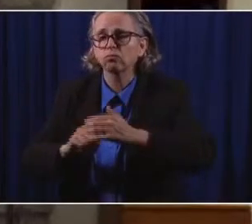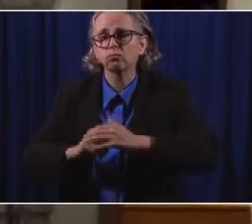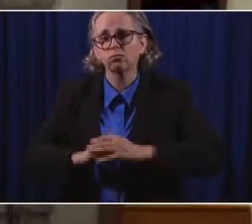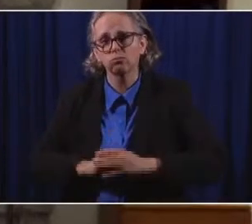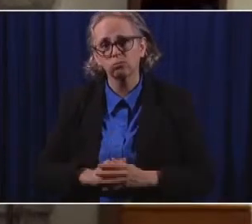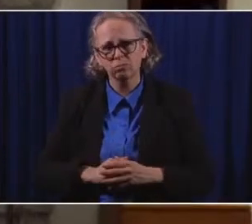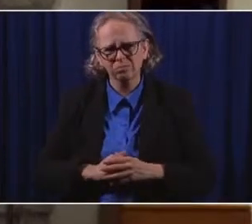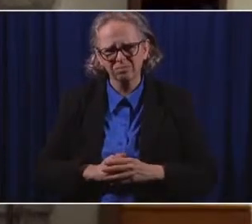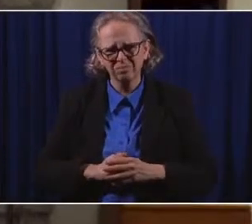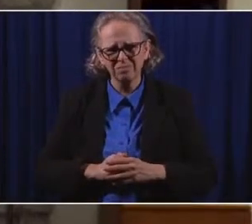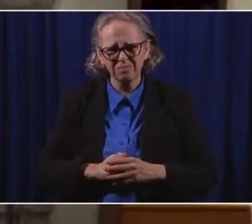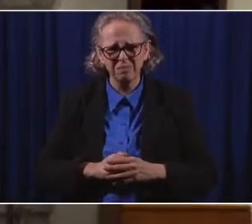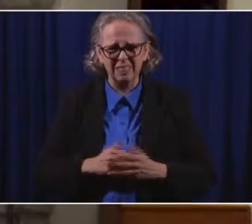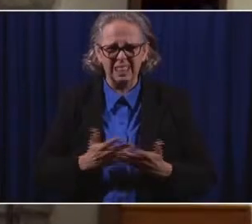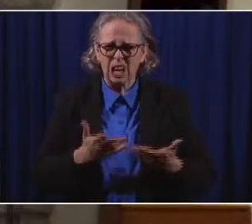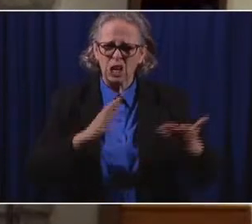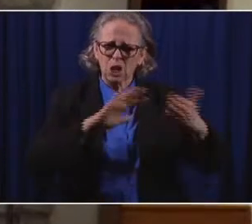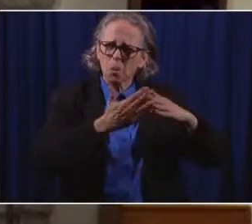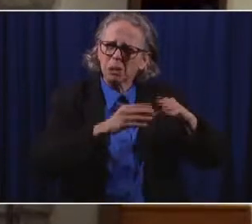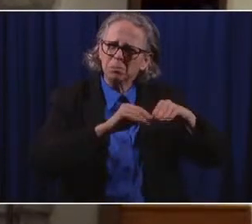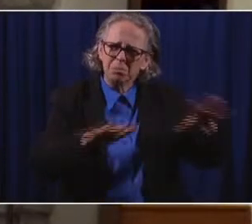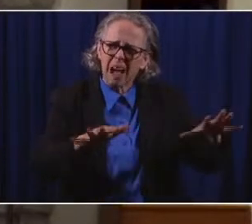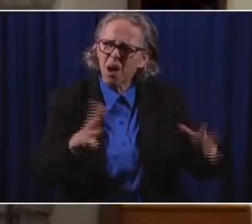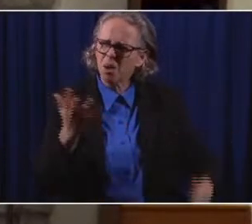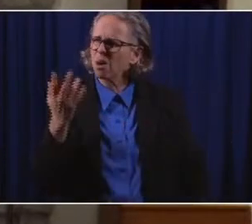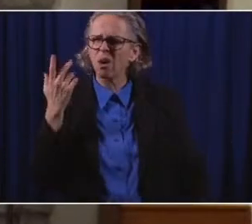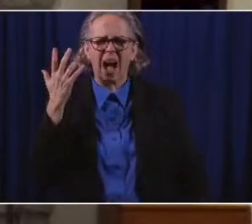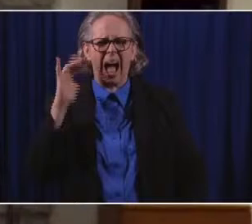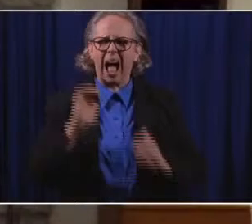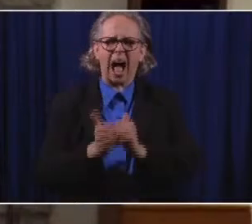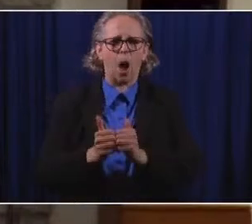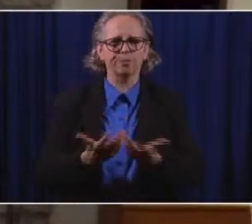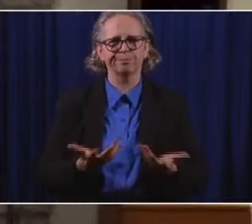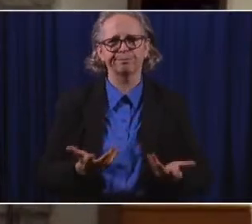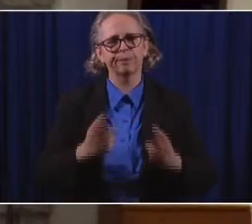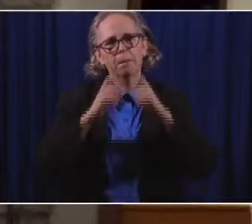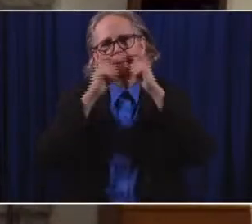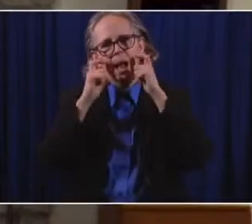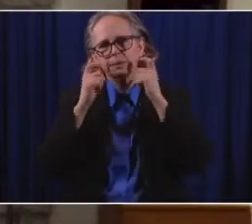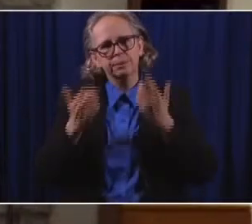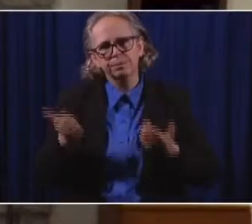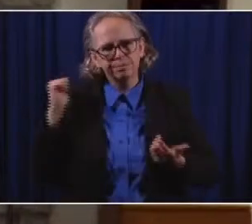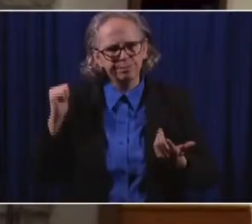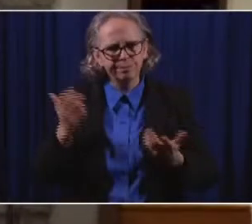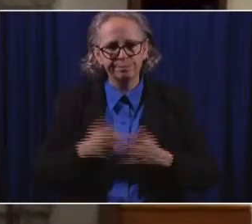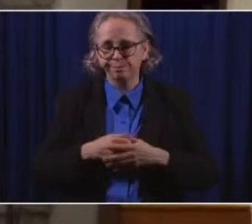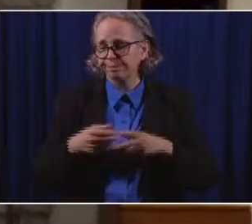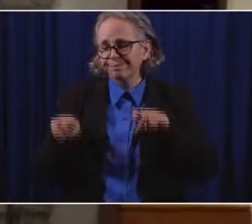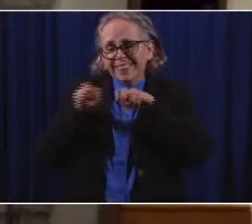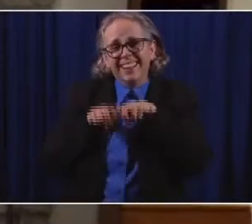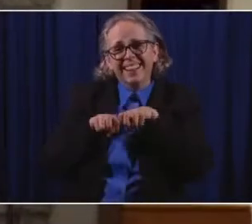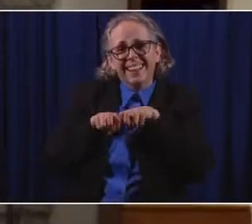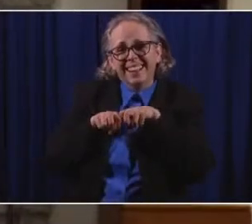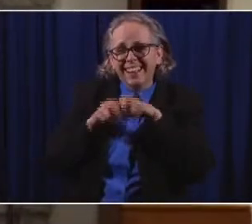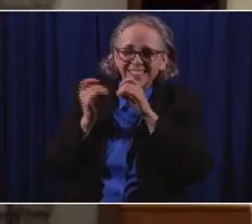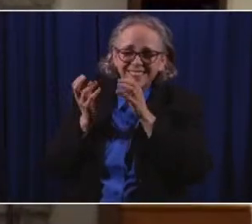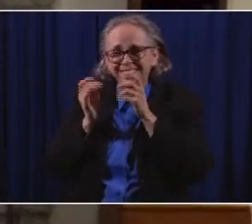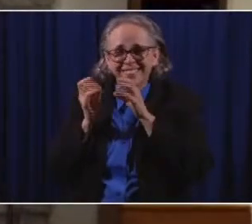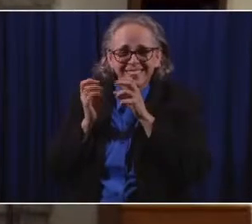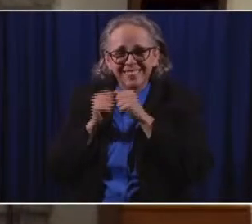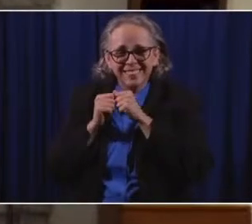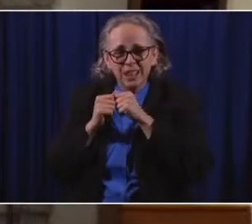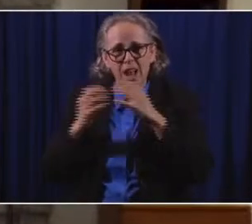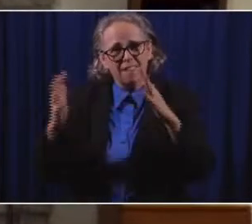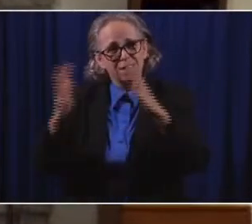No mask, people not keeping a distance, game day watch parties now,